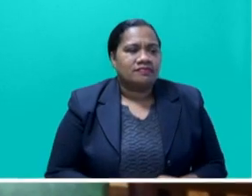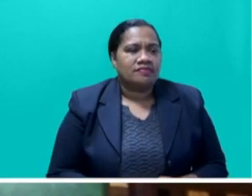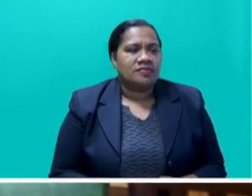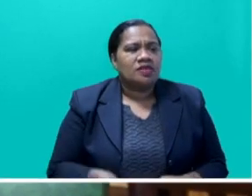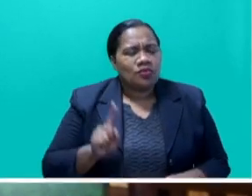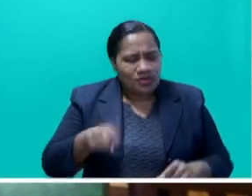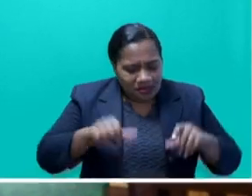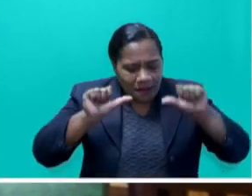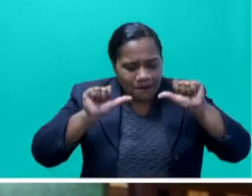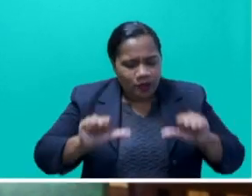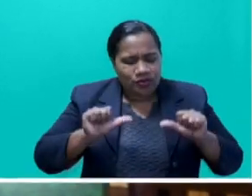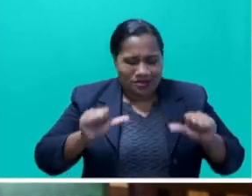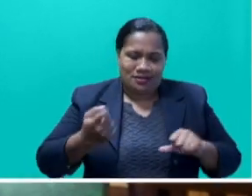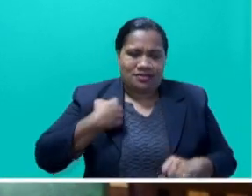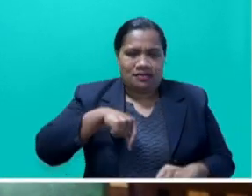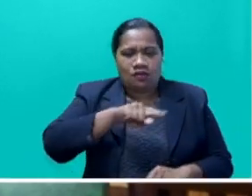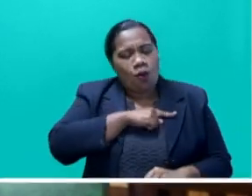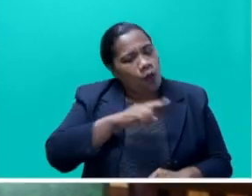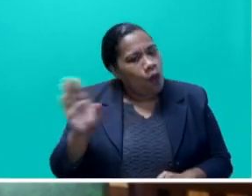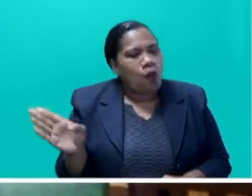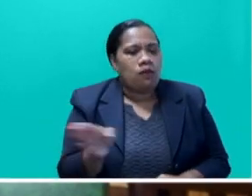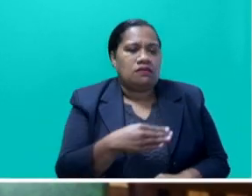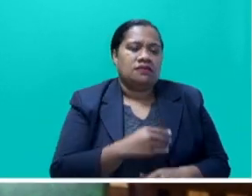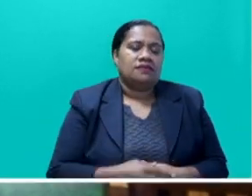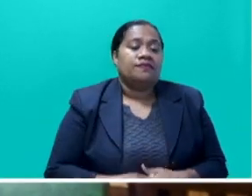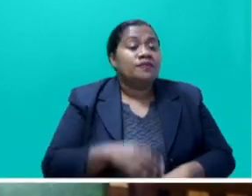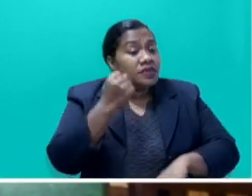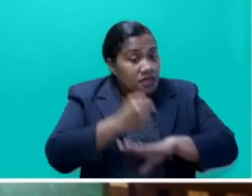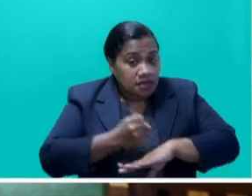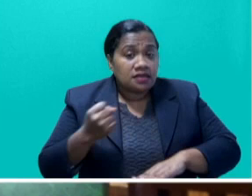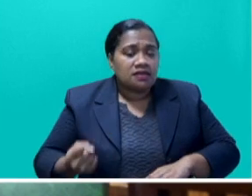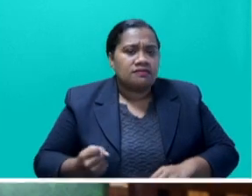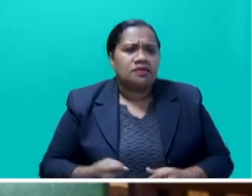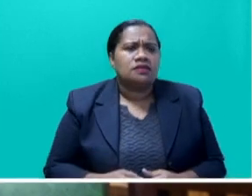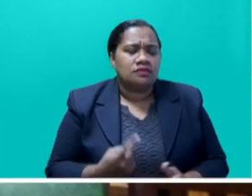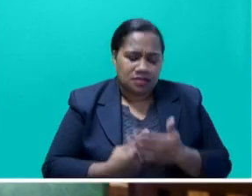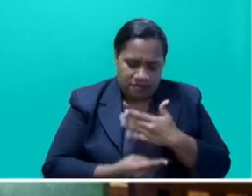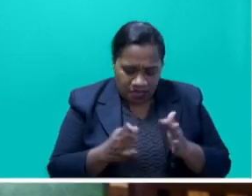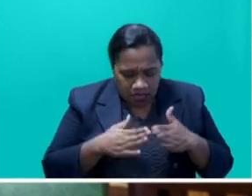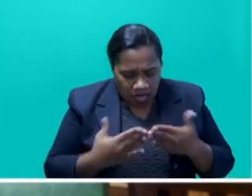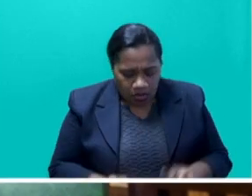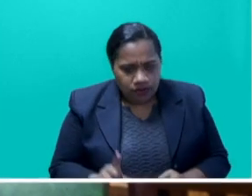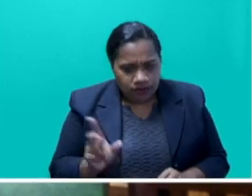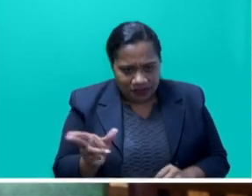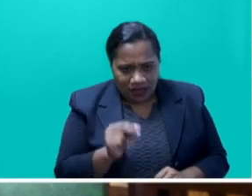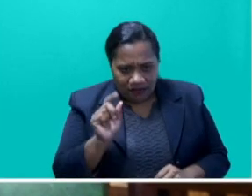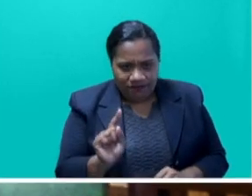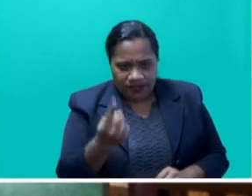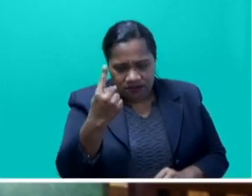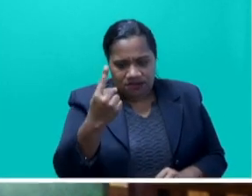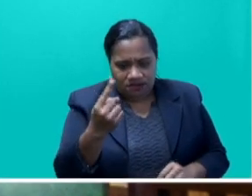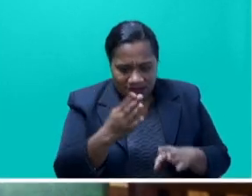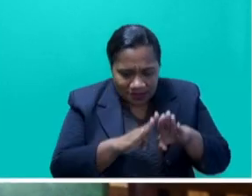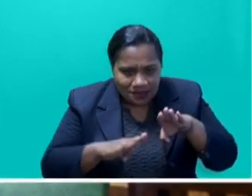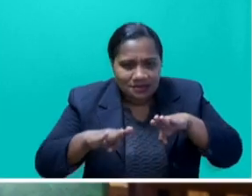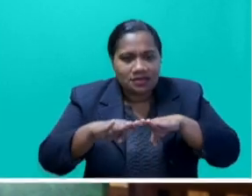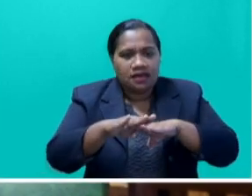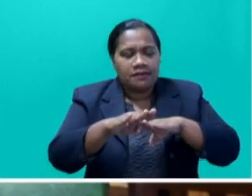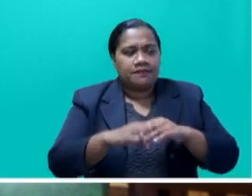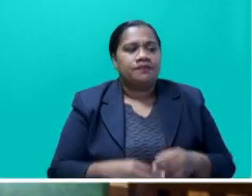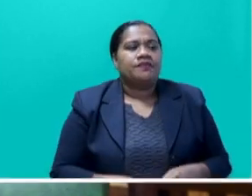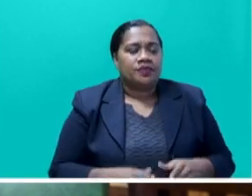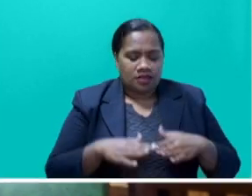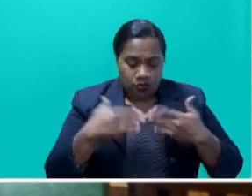protect us all. Government has taken the first step and gone to great lengths with the support